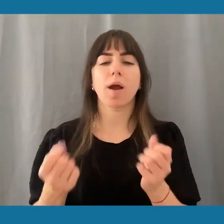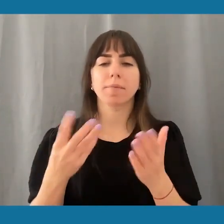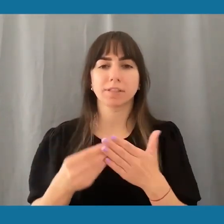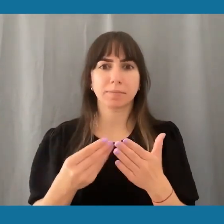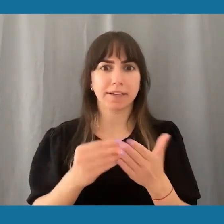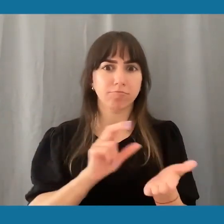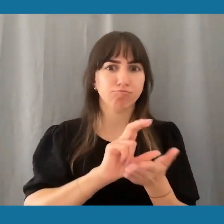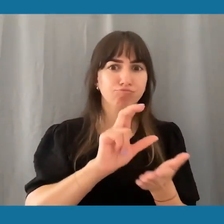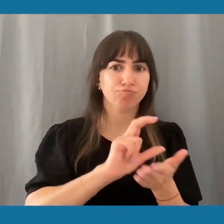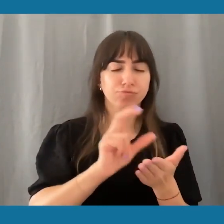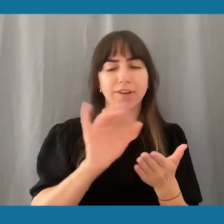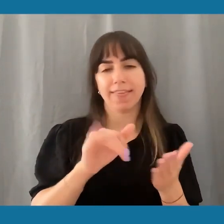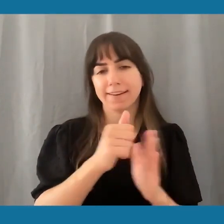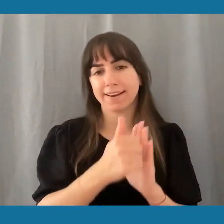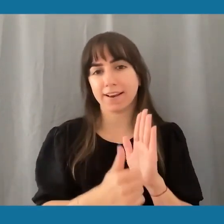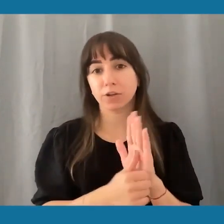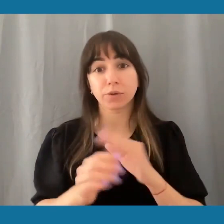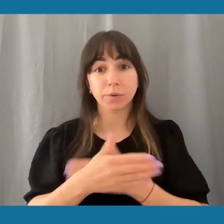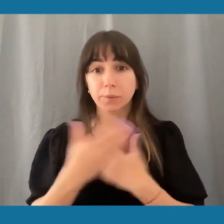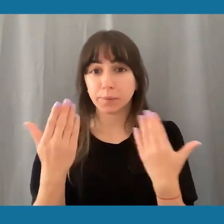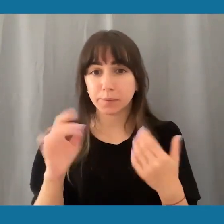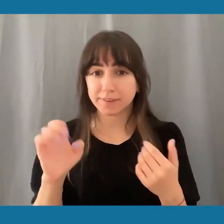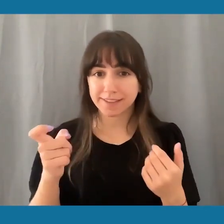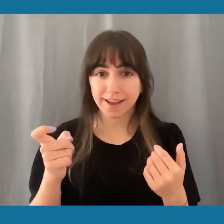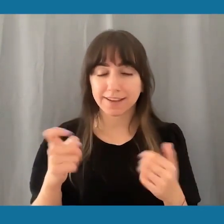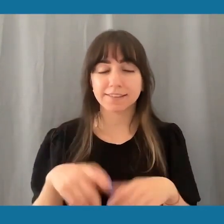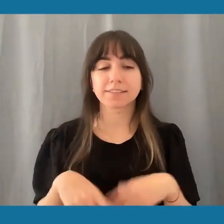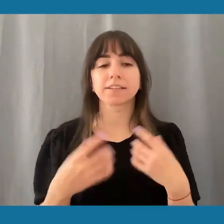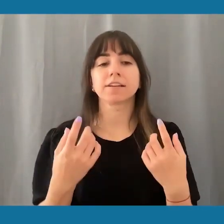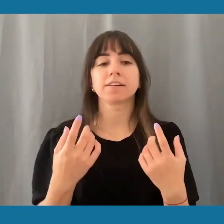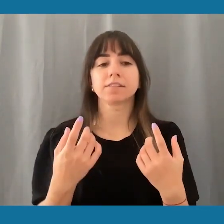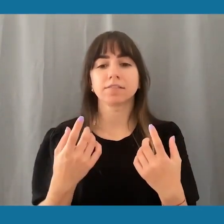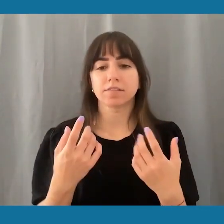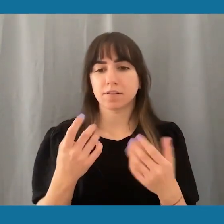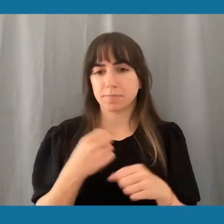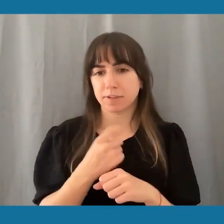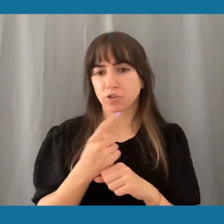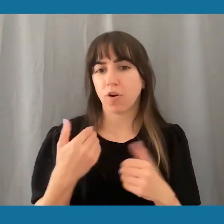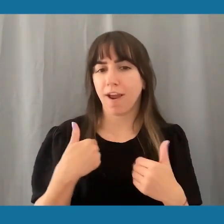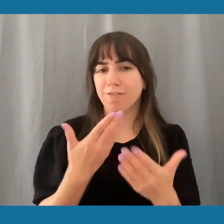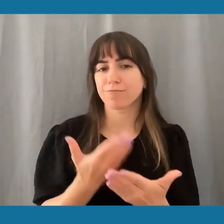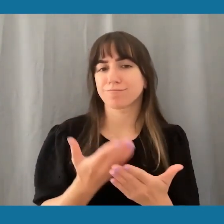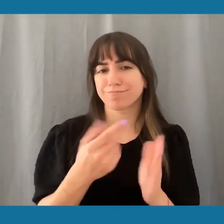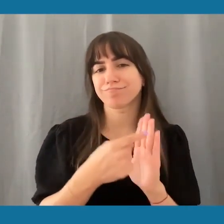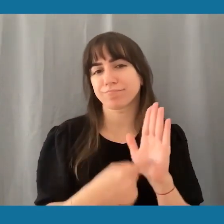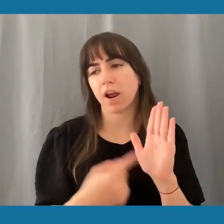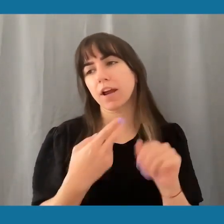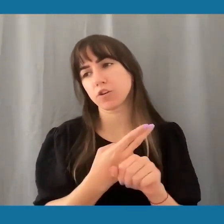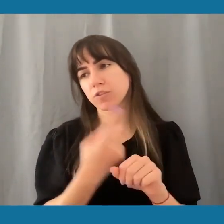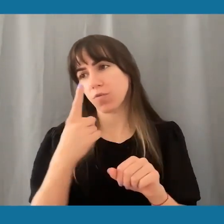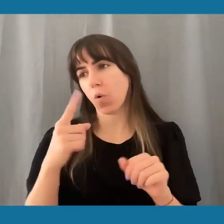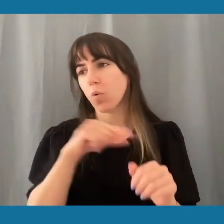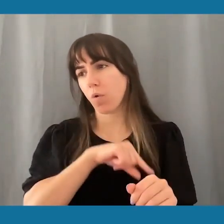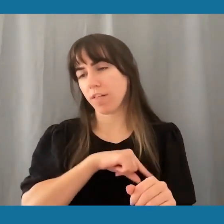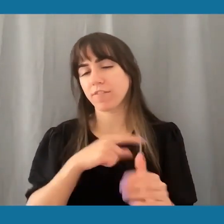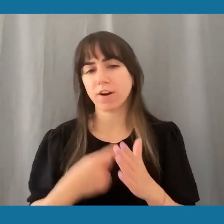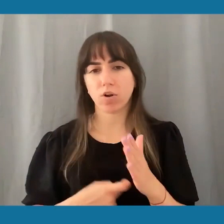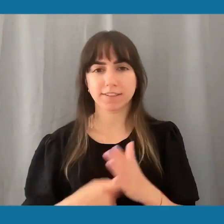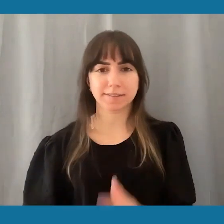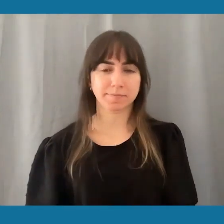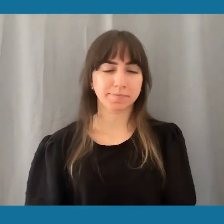qualified disability expenses. Also, if you establish an account, you'll get a 5498 QA, and that's us telling the IRS that